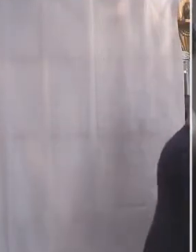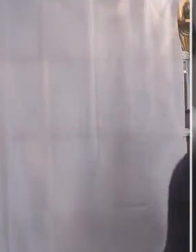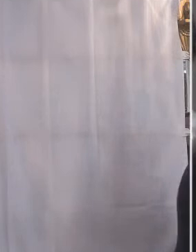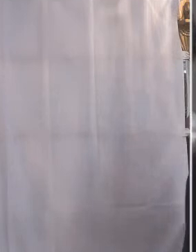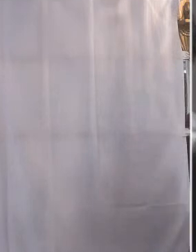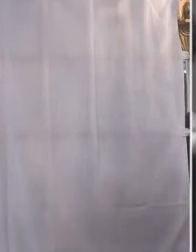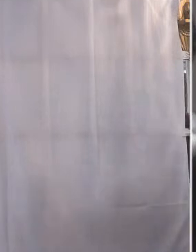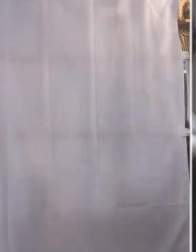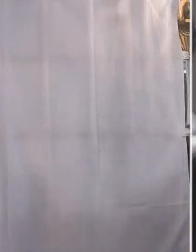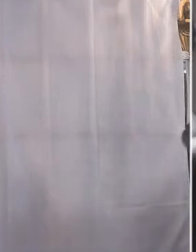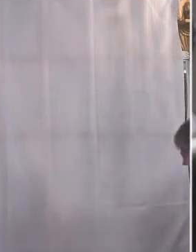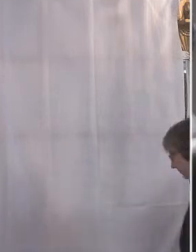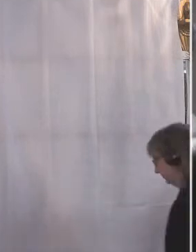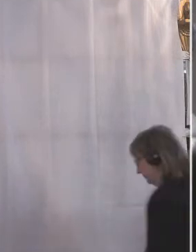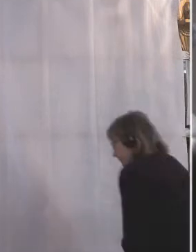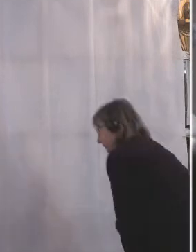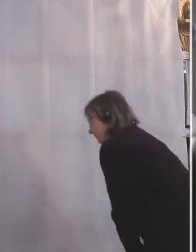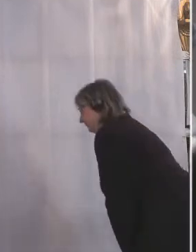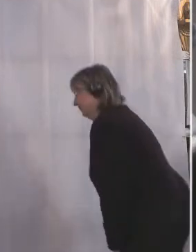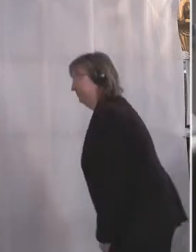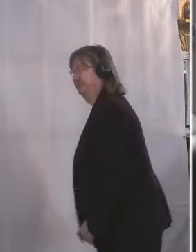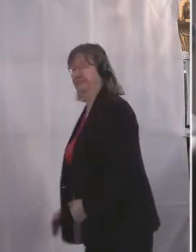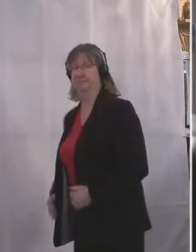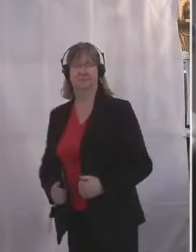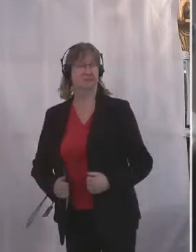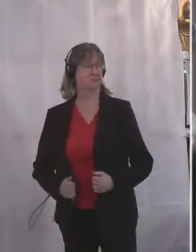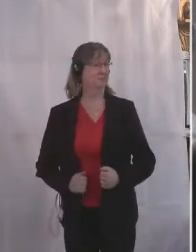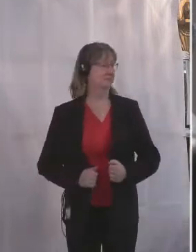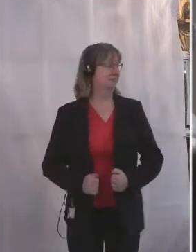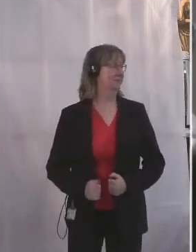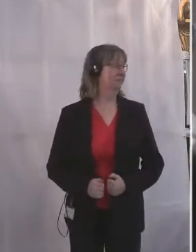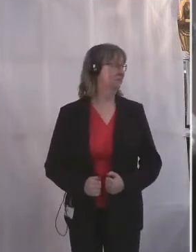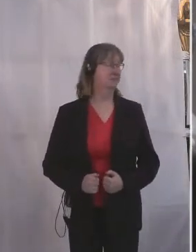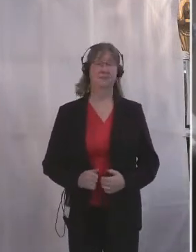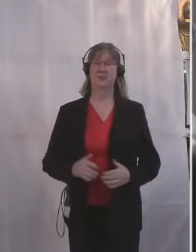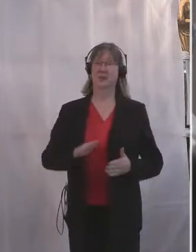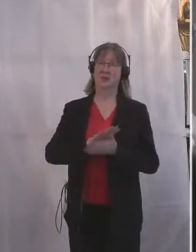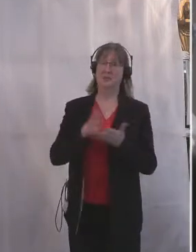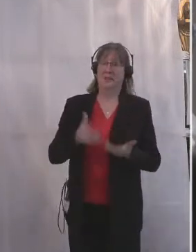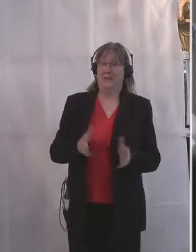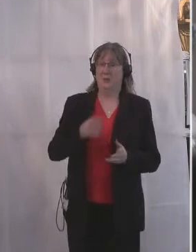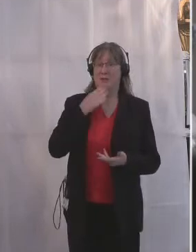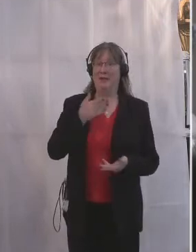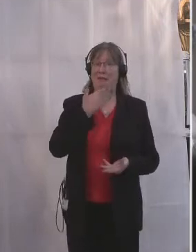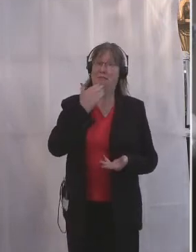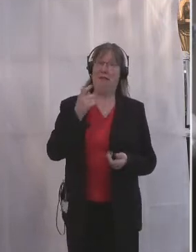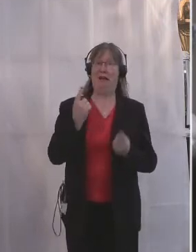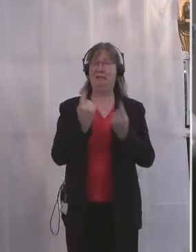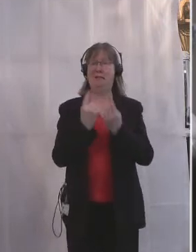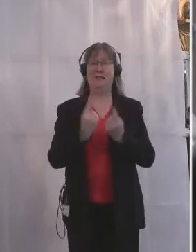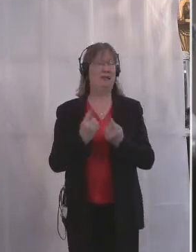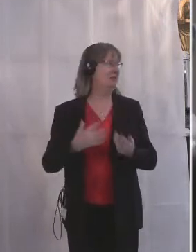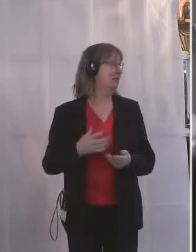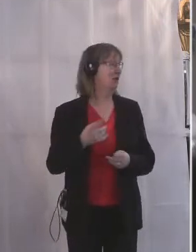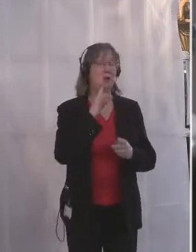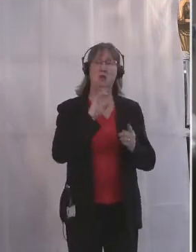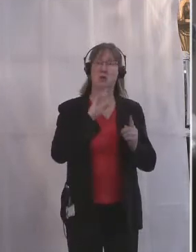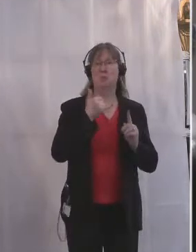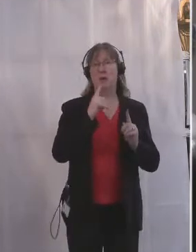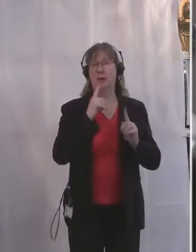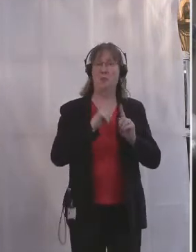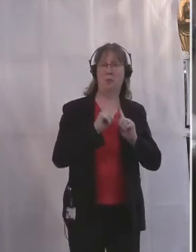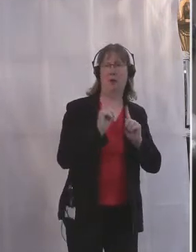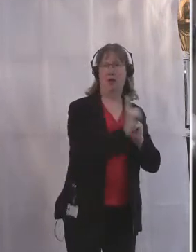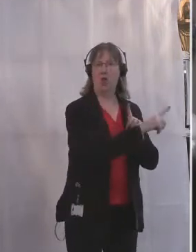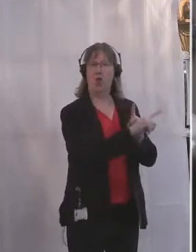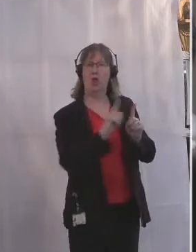Well, on that note, I've probably got to say nice things, right? So, no. So I have to apologize. I'm a bit of a wanderer, so I might wander up and down the stage